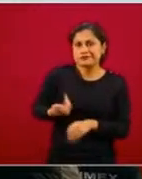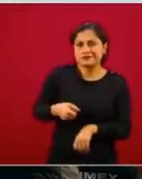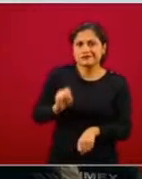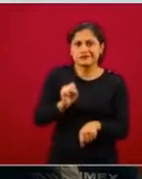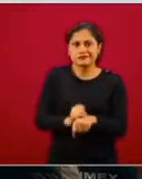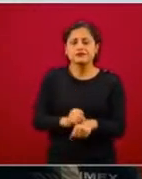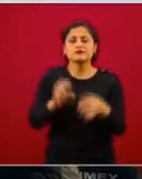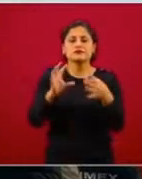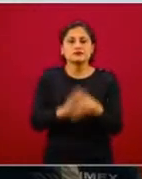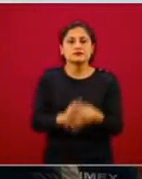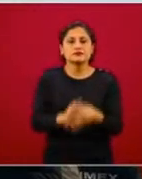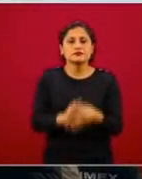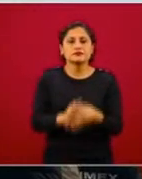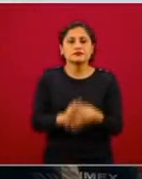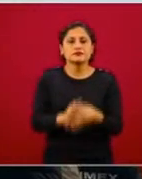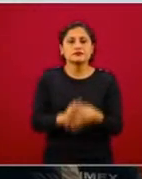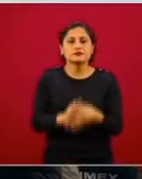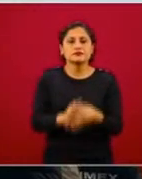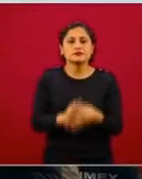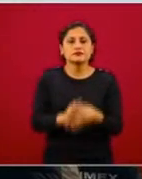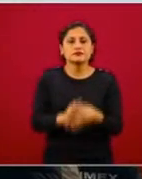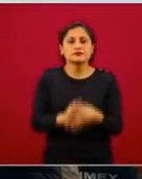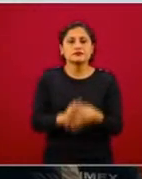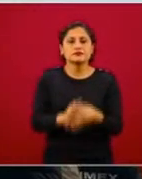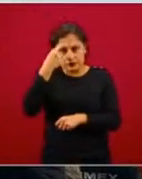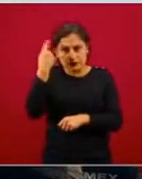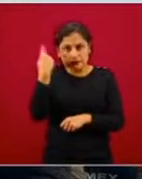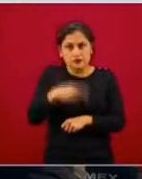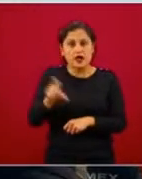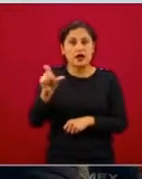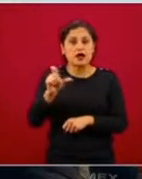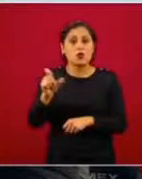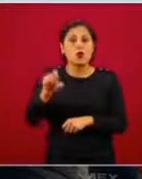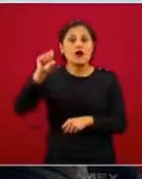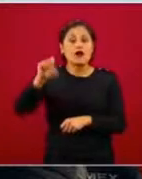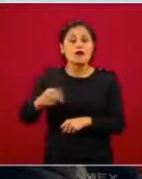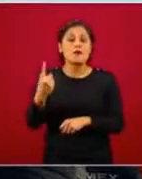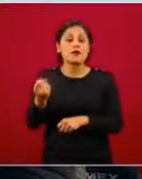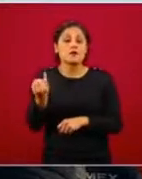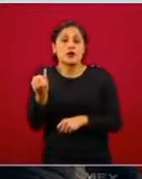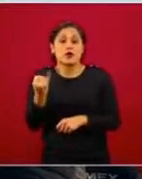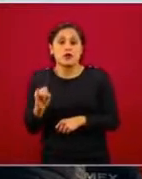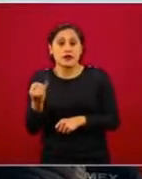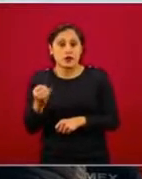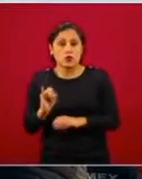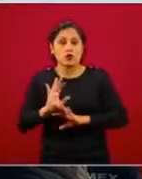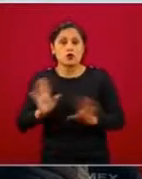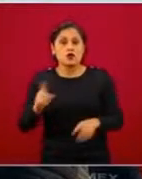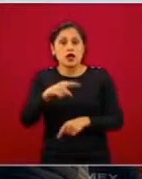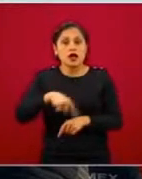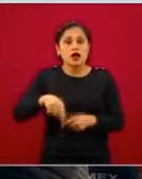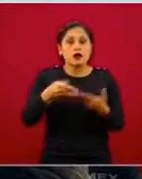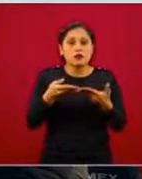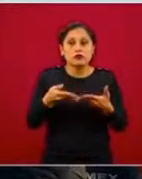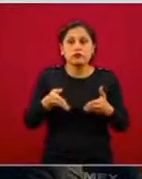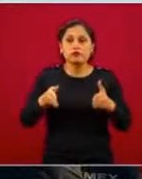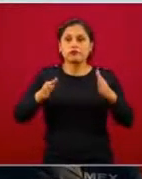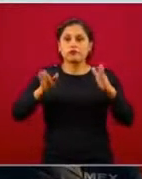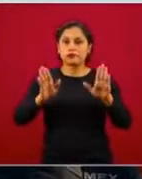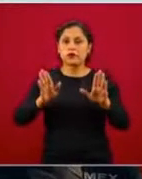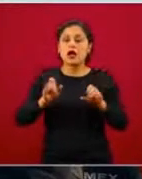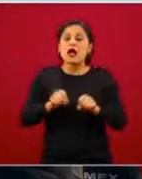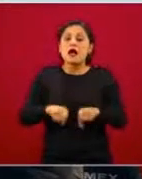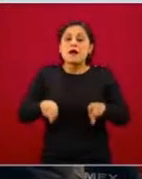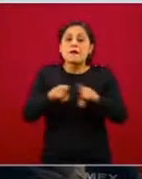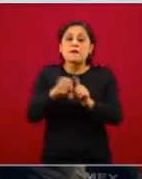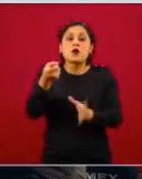up their economic activity over the last 2 weeks. And so we were seeing that leading up to June